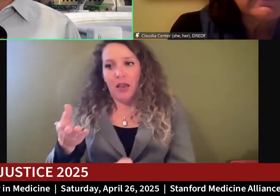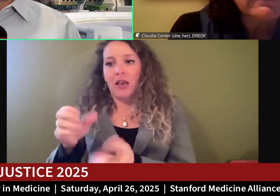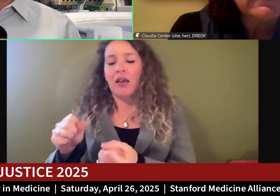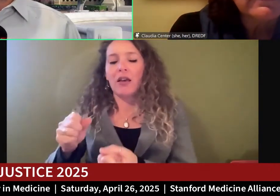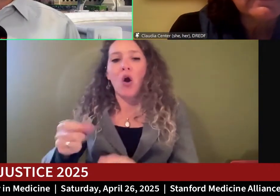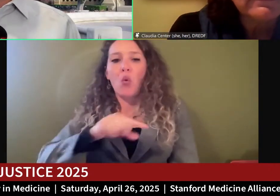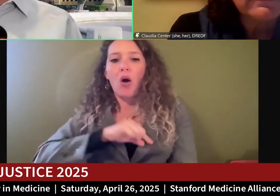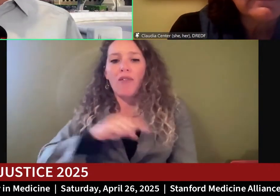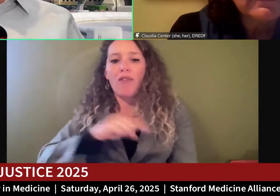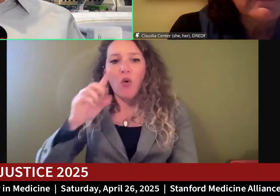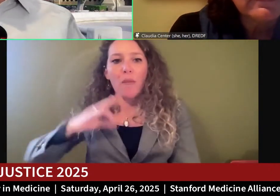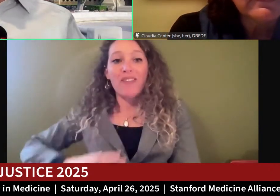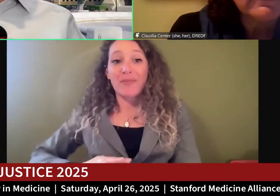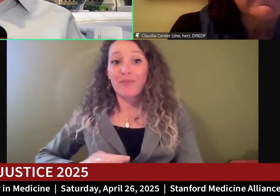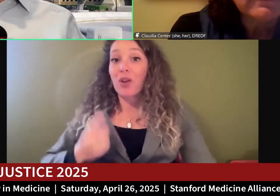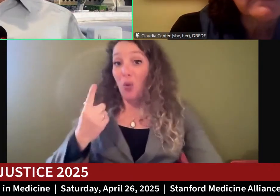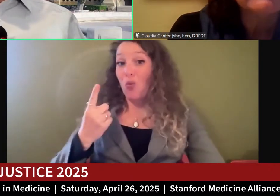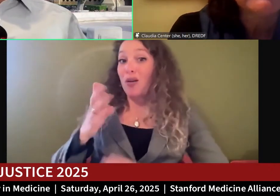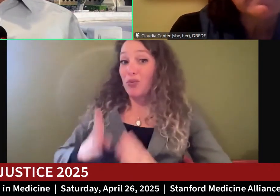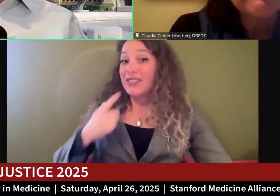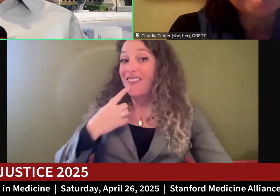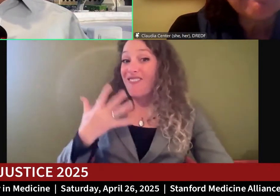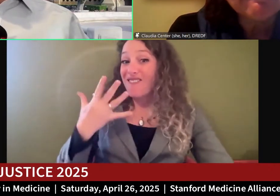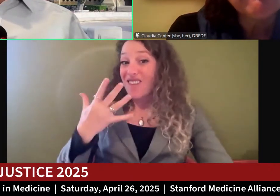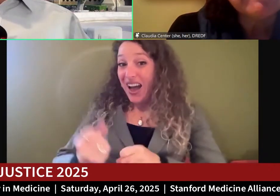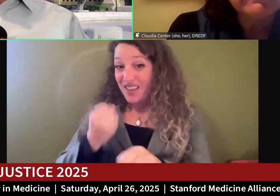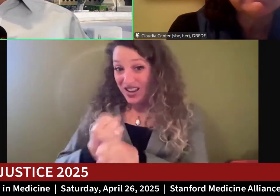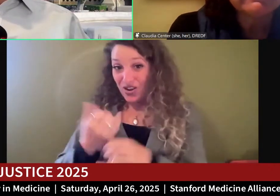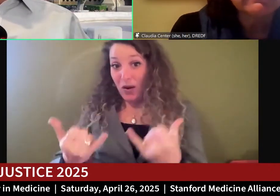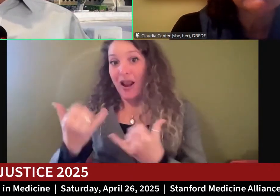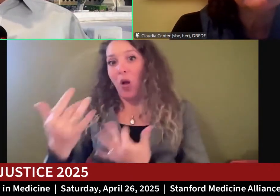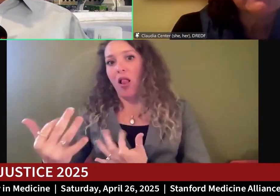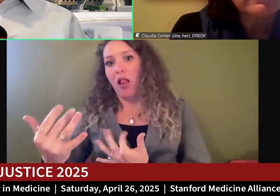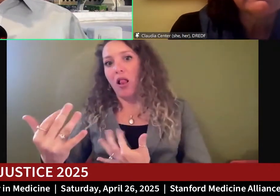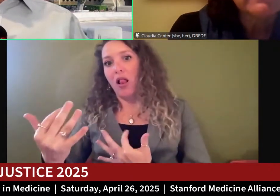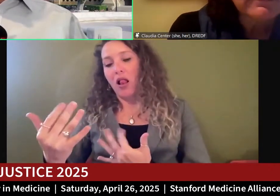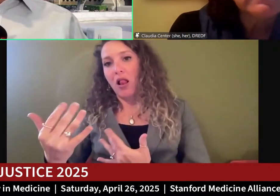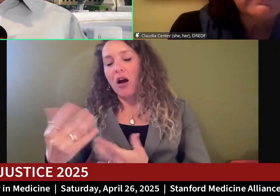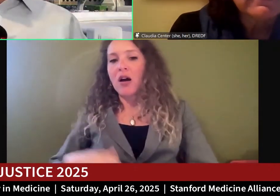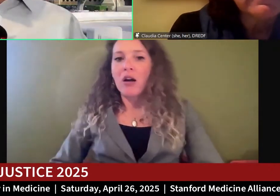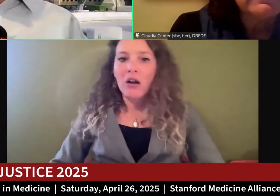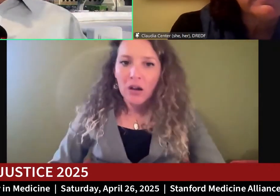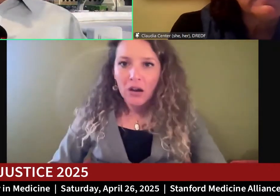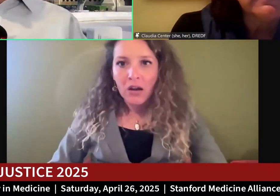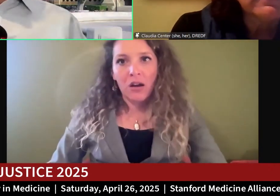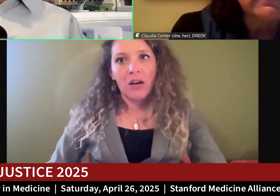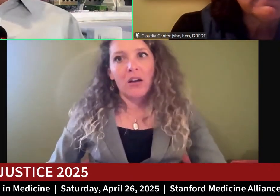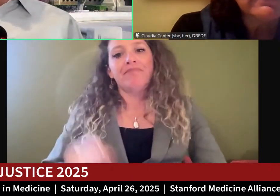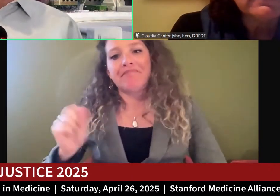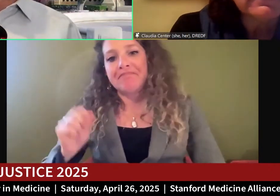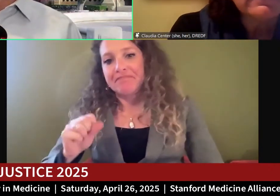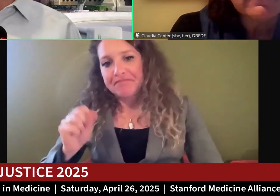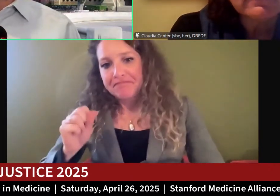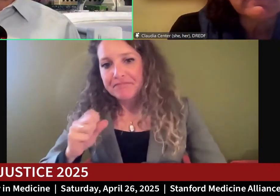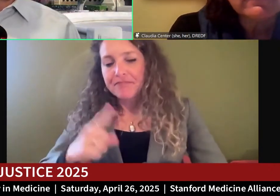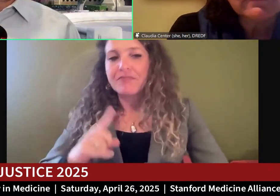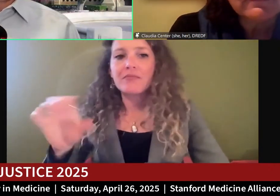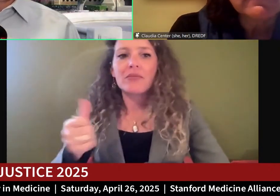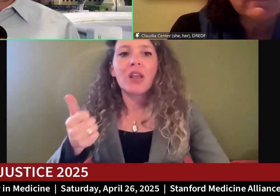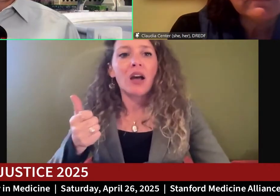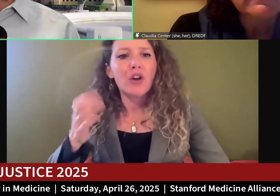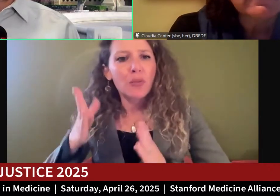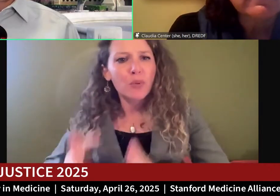that they are 5 years into their claim at this point. So yeah, I think, and another